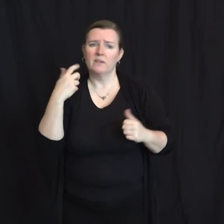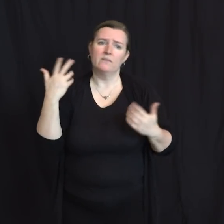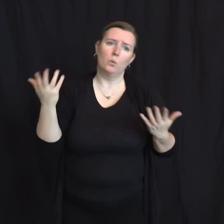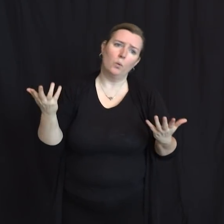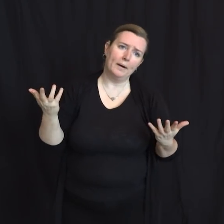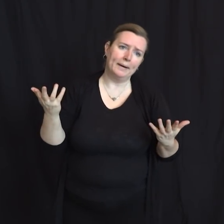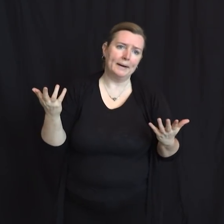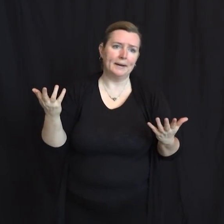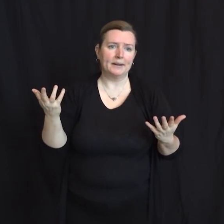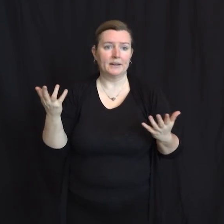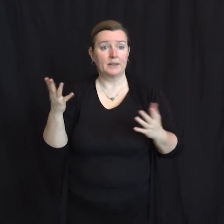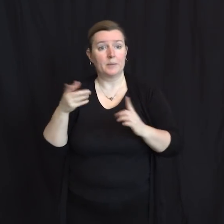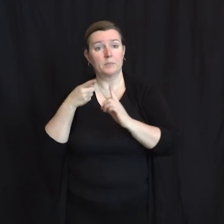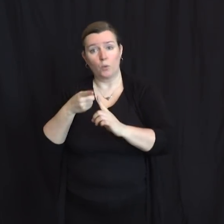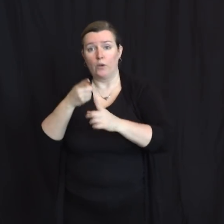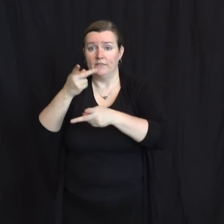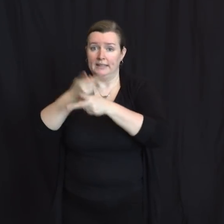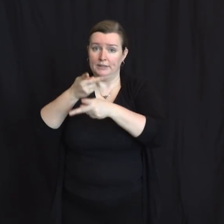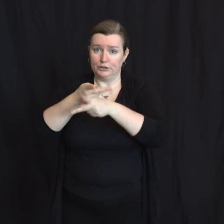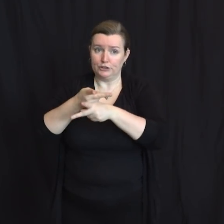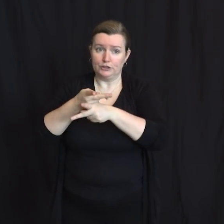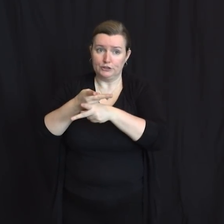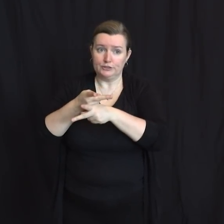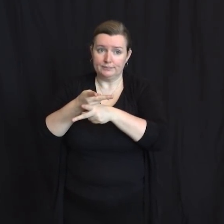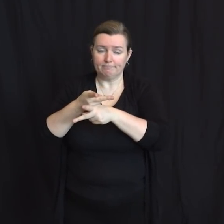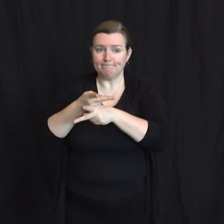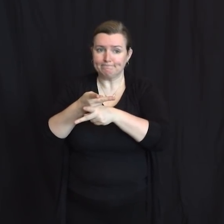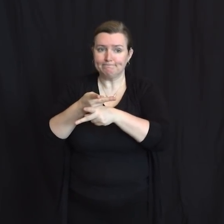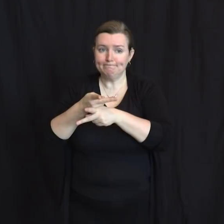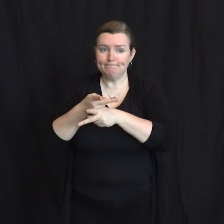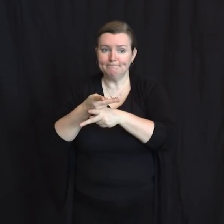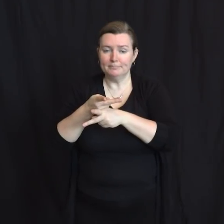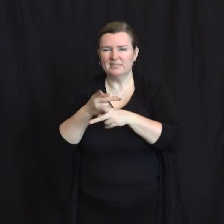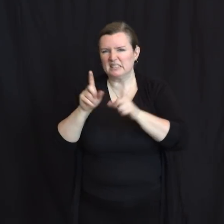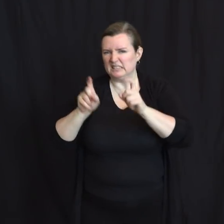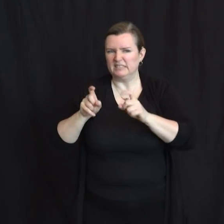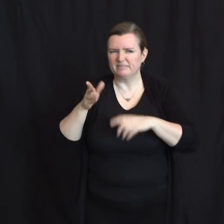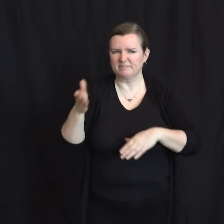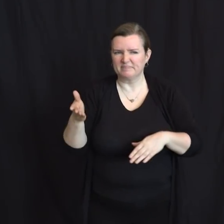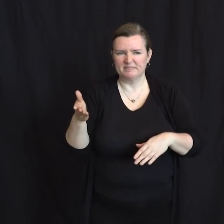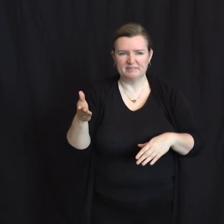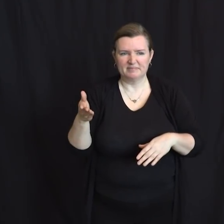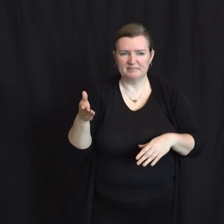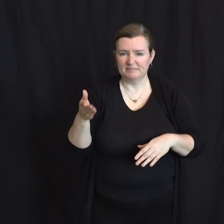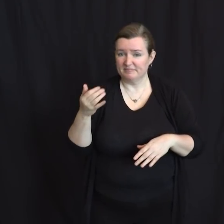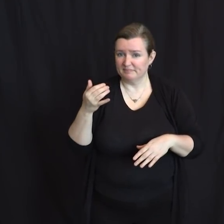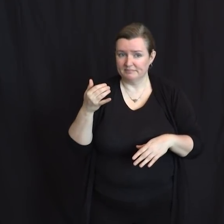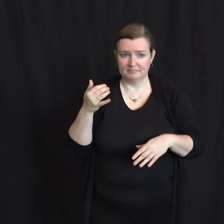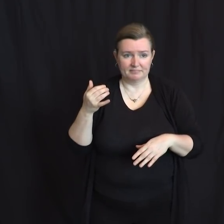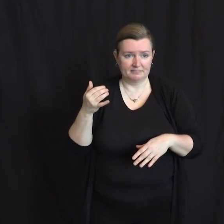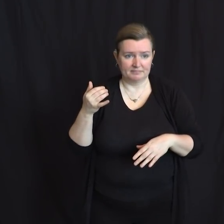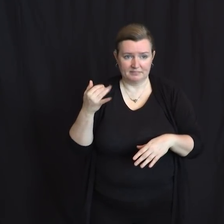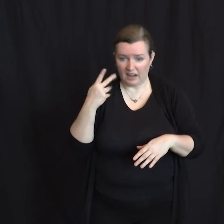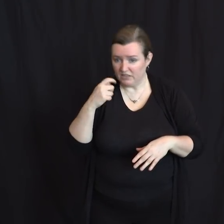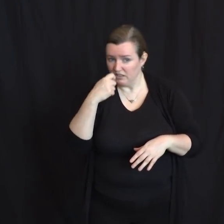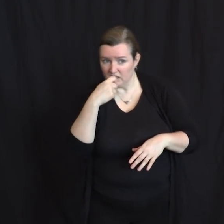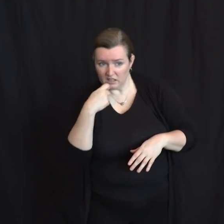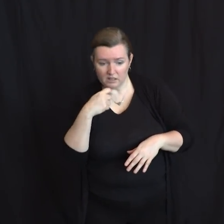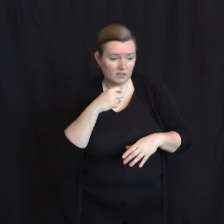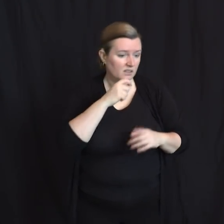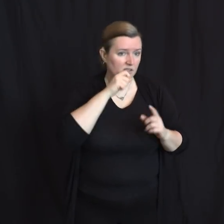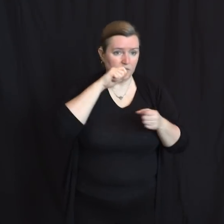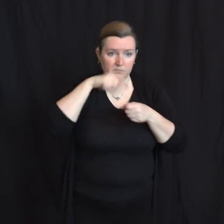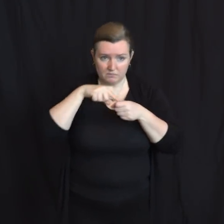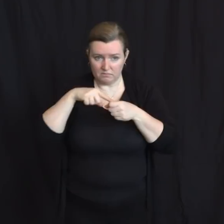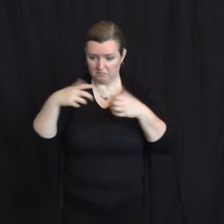point-of-care test. So unless the point-of-care test is able to prove it can do as good a job as the saliva test, you'll always need for